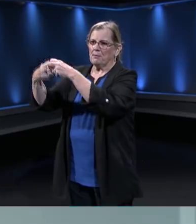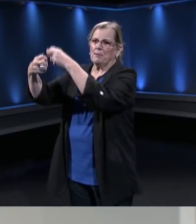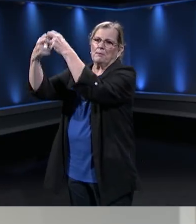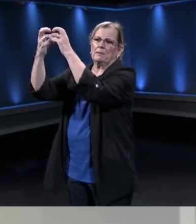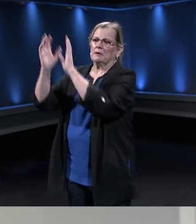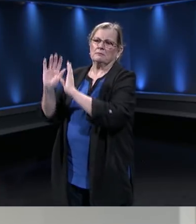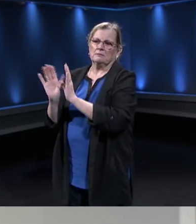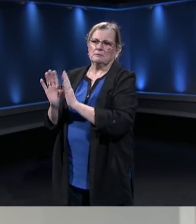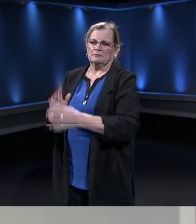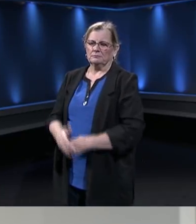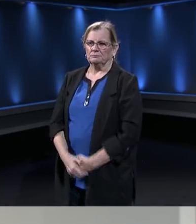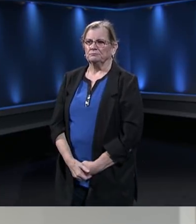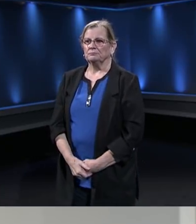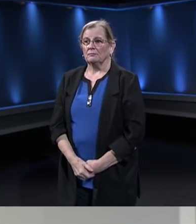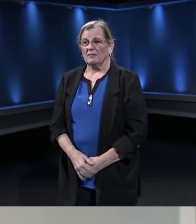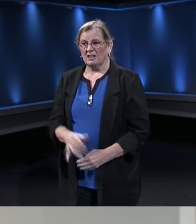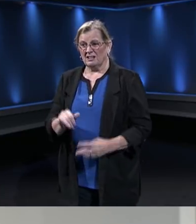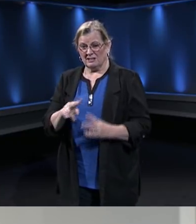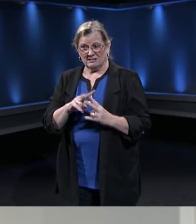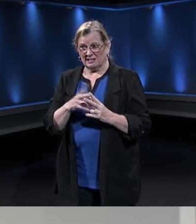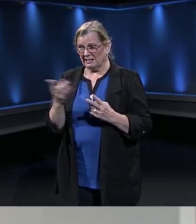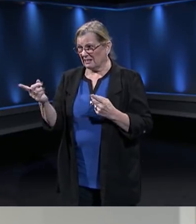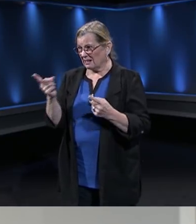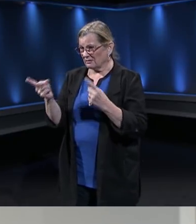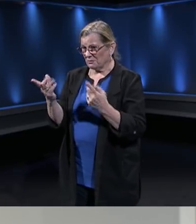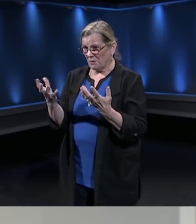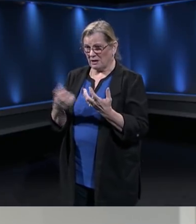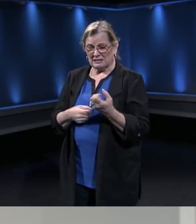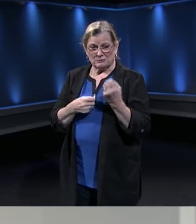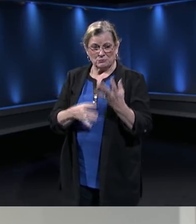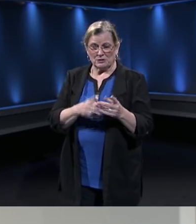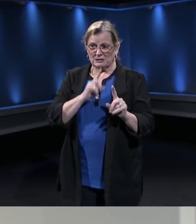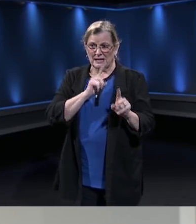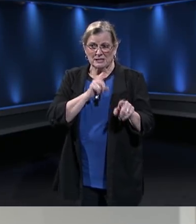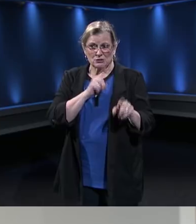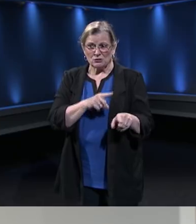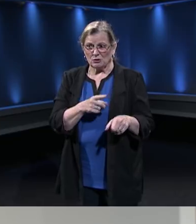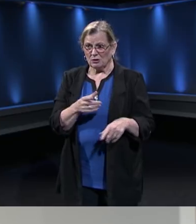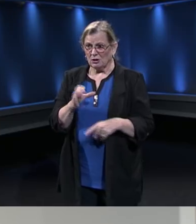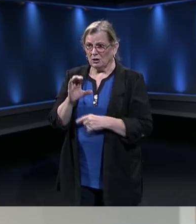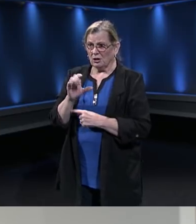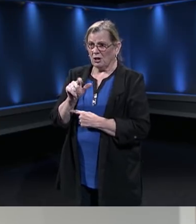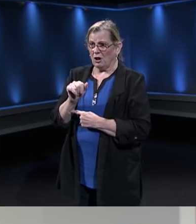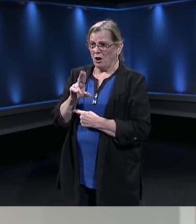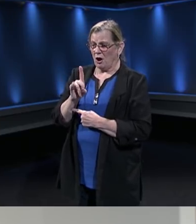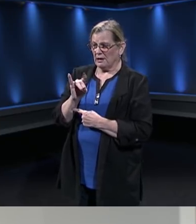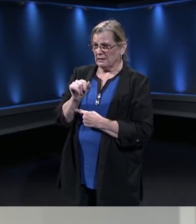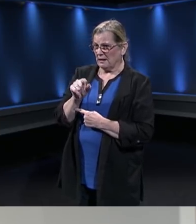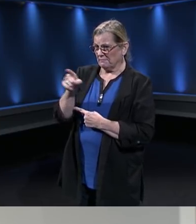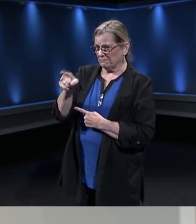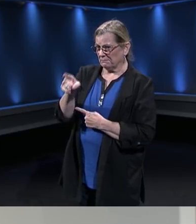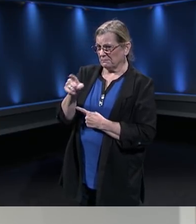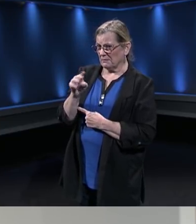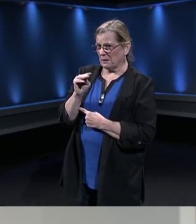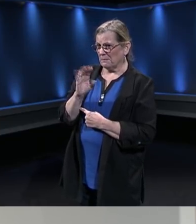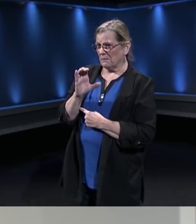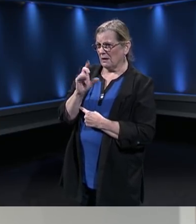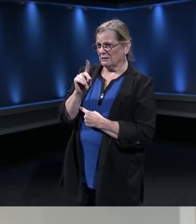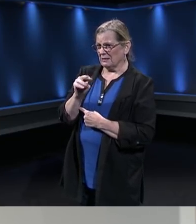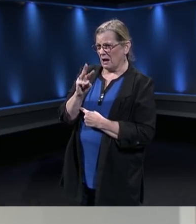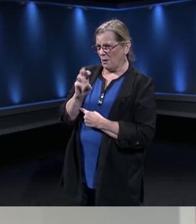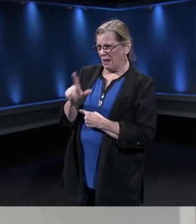Would either one of our guests want to share or answer that question? I know actually Claudia McDowell, you are here with us, and I know I haven't introduced you